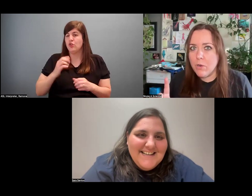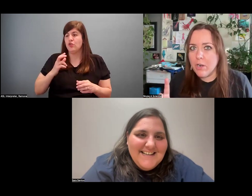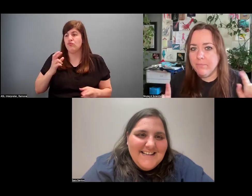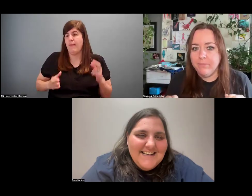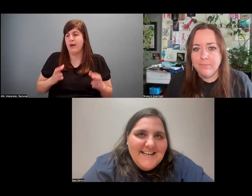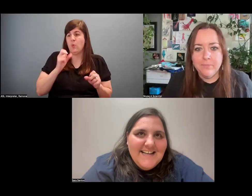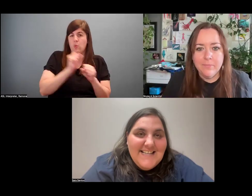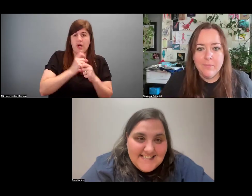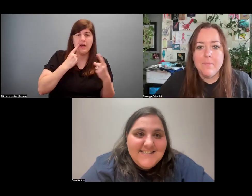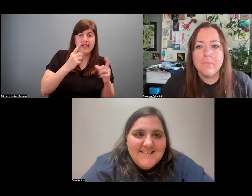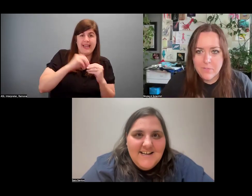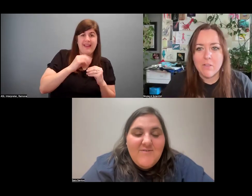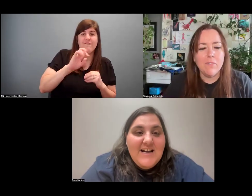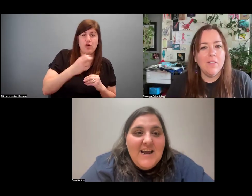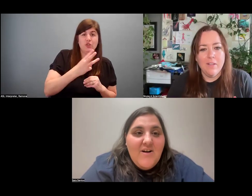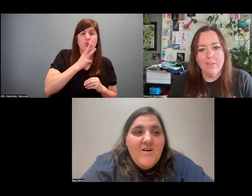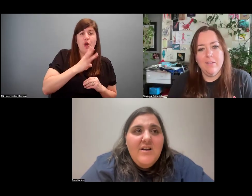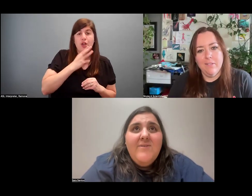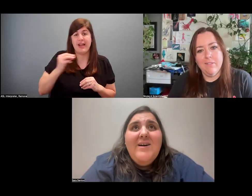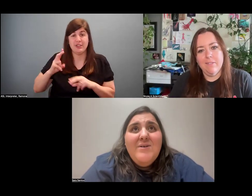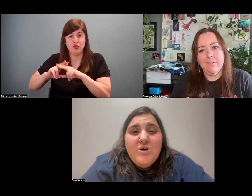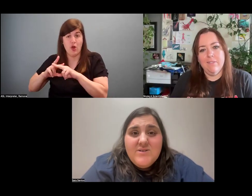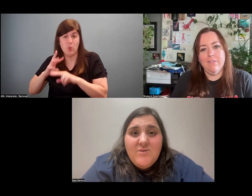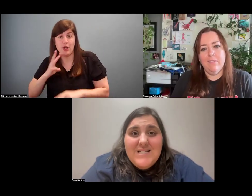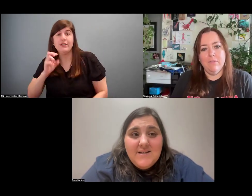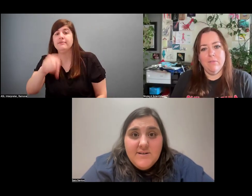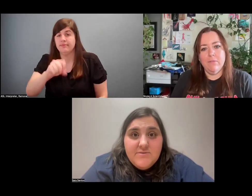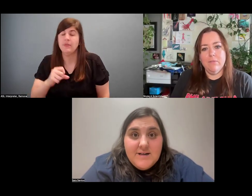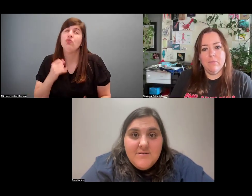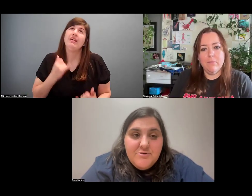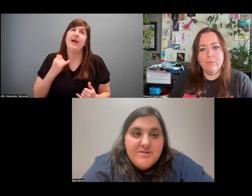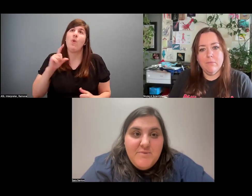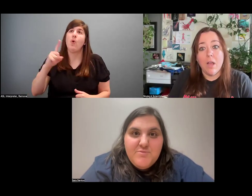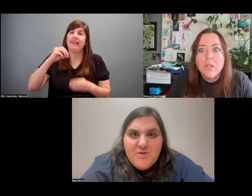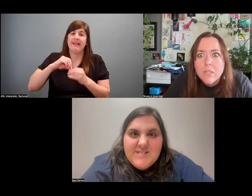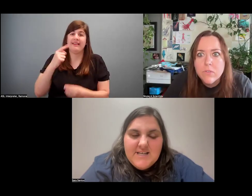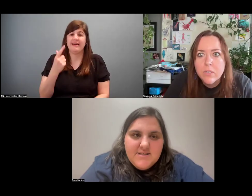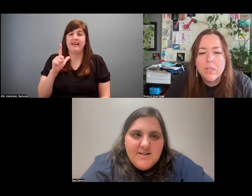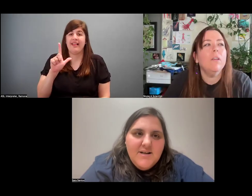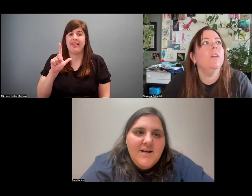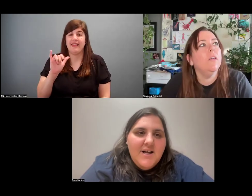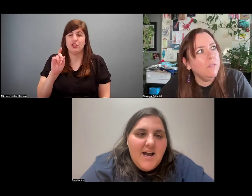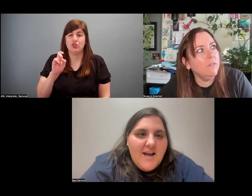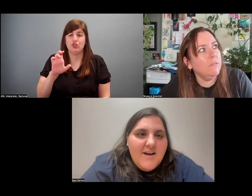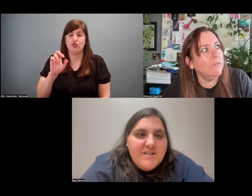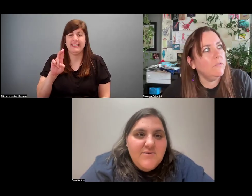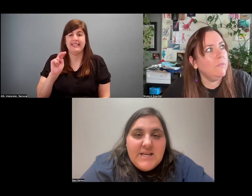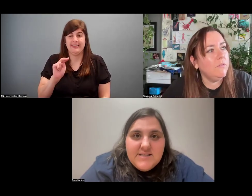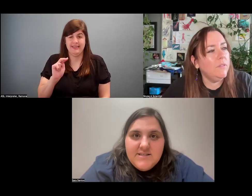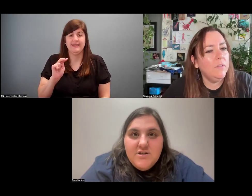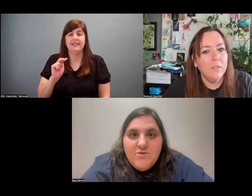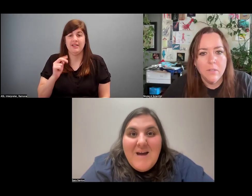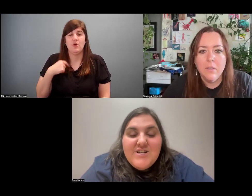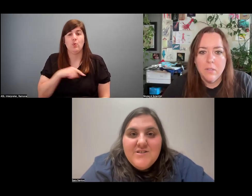and saltwater? Yes. Okay. Right now it works only in glycerin, which is much more viscous. Oh, And we do